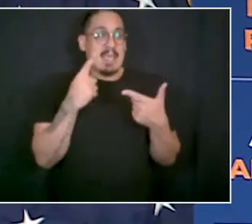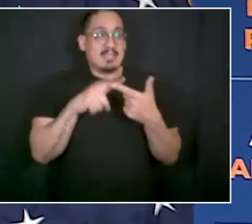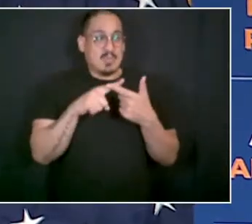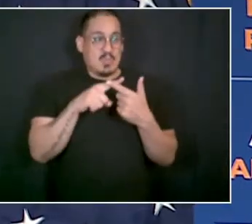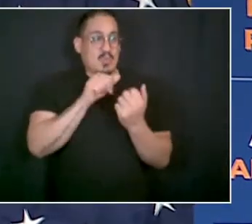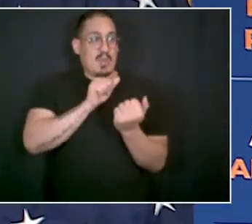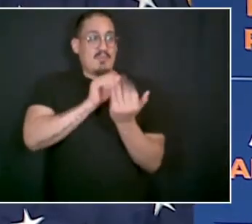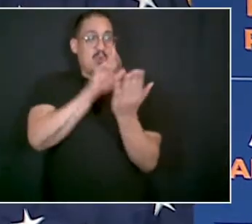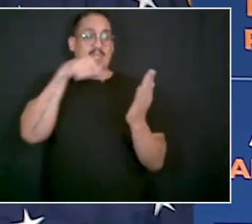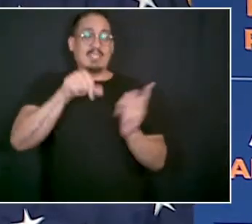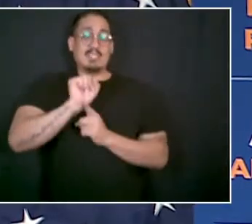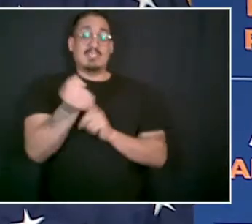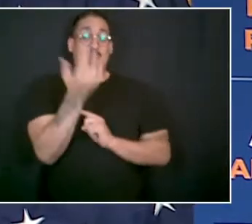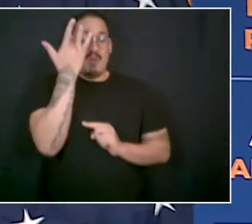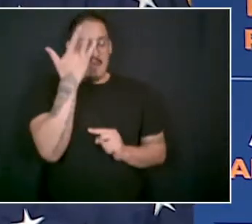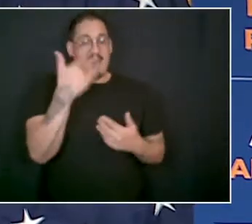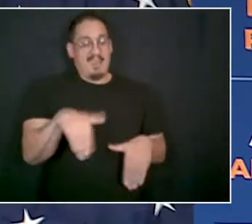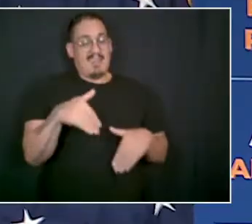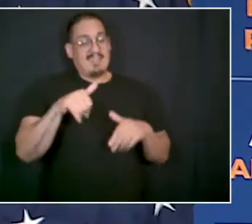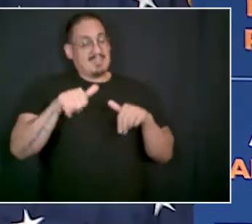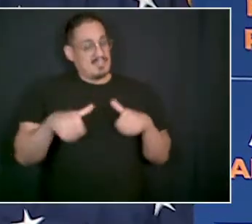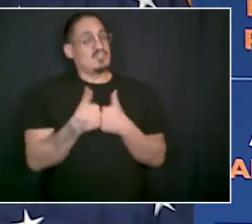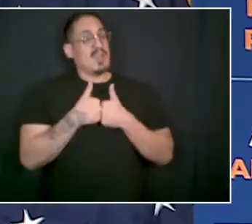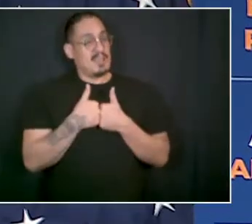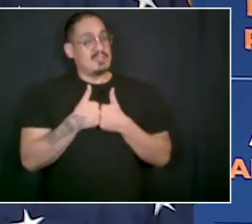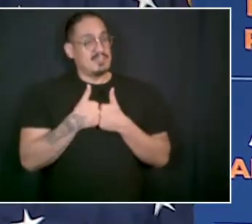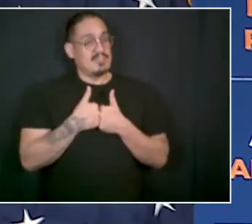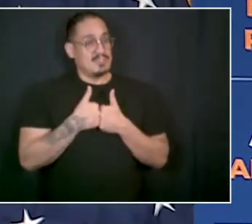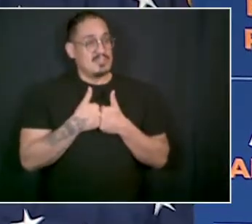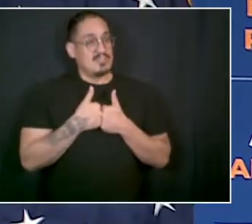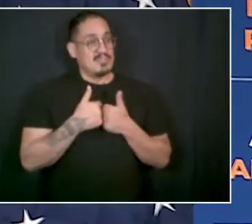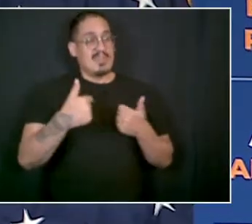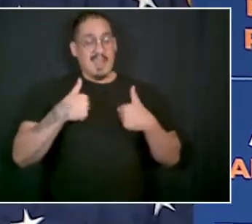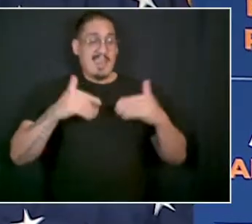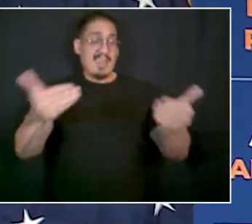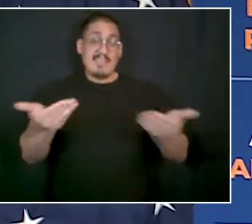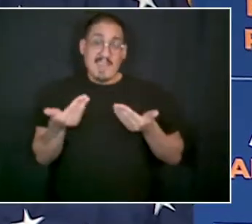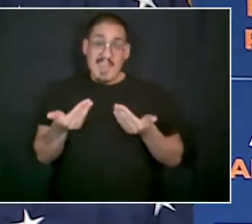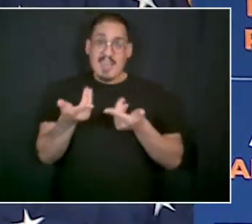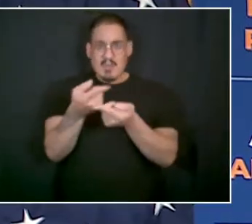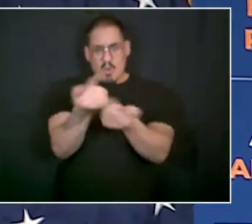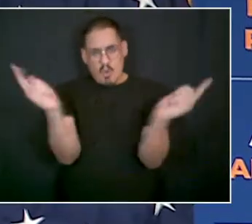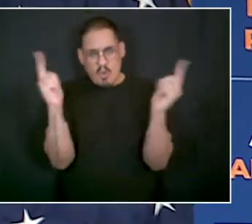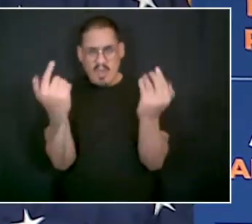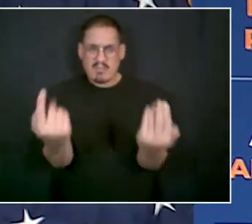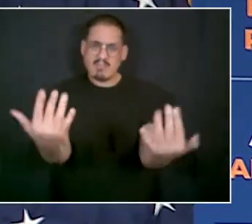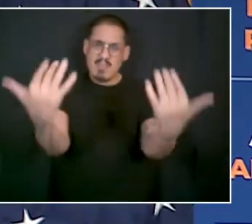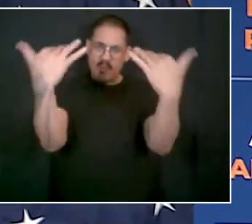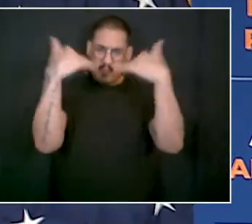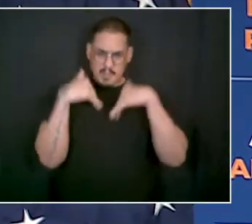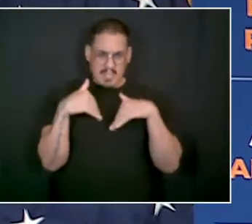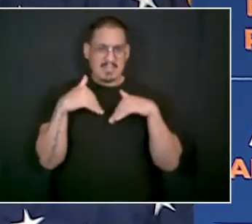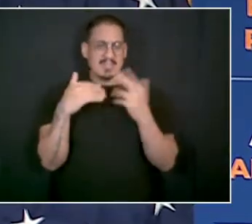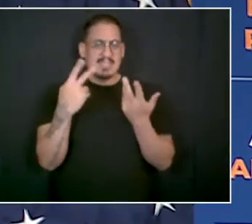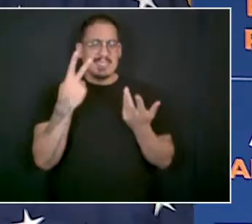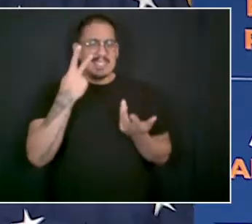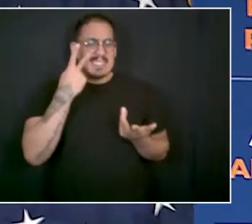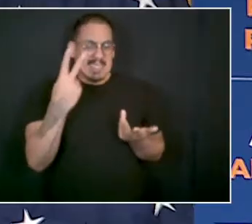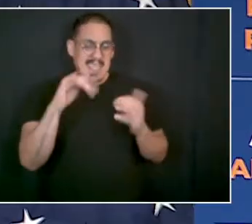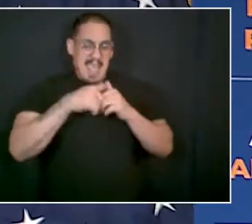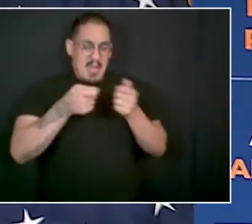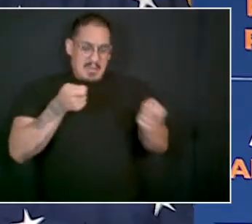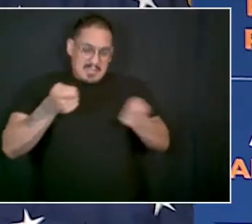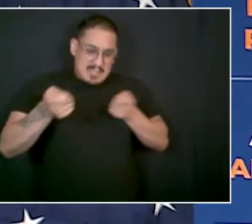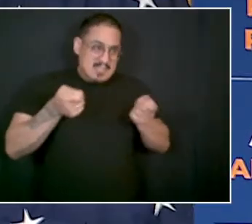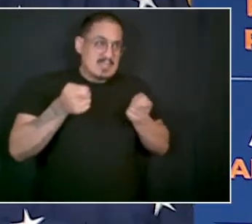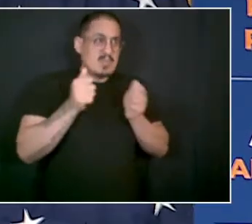you to come with me out in the streets and see how dealing with people with severe